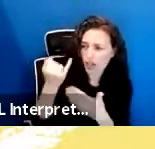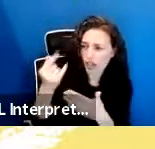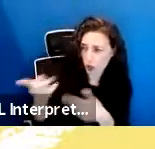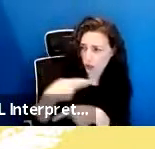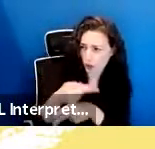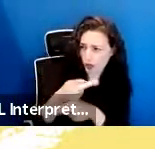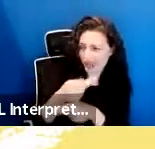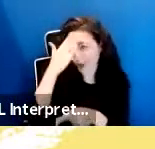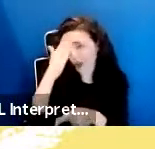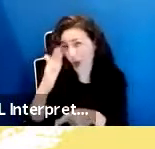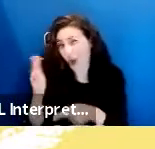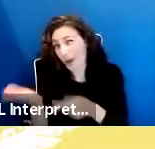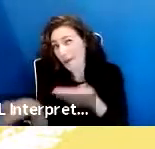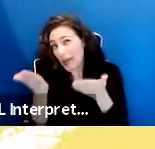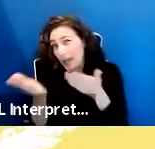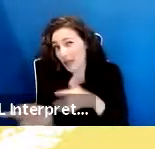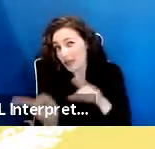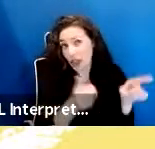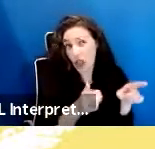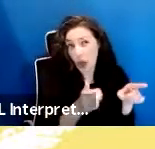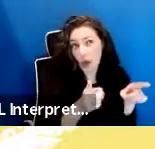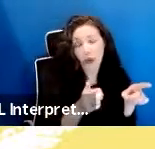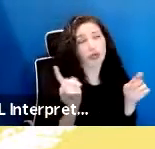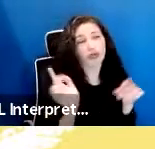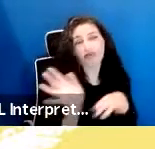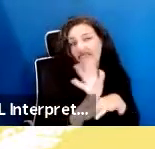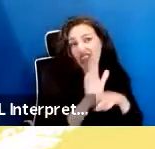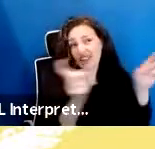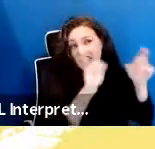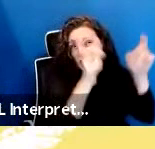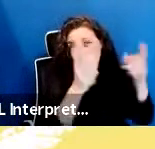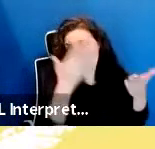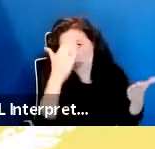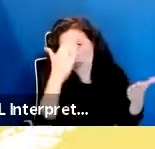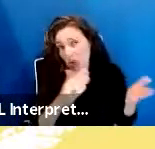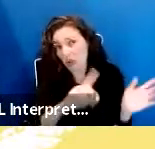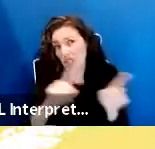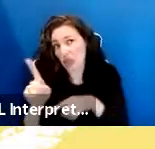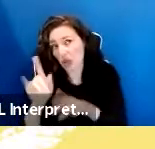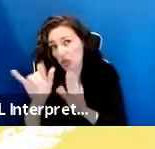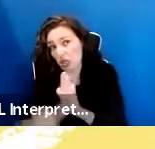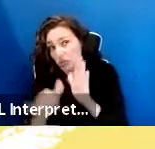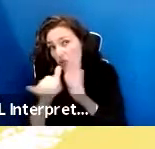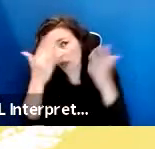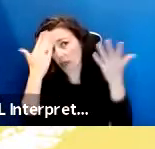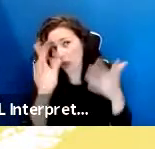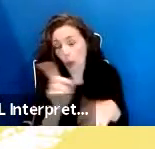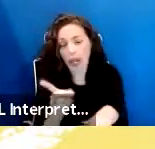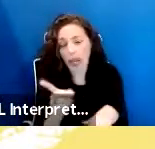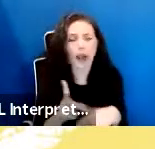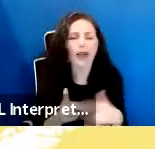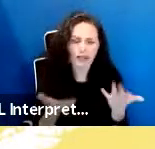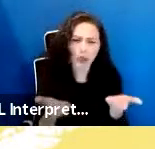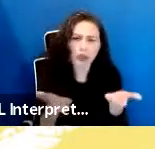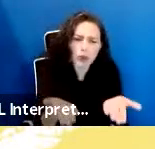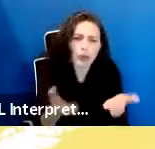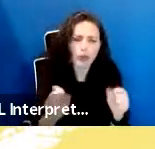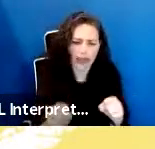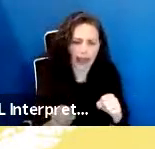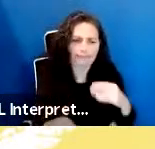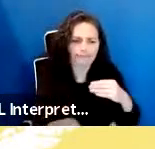YouTube channel? So we are definitely hearing you, and you can put it on these certain